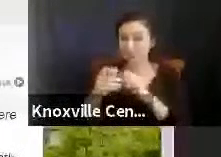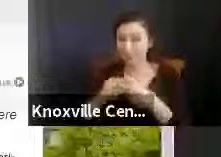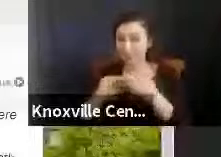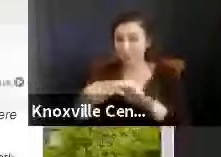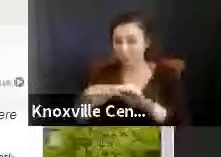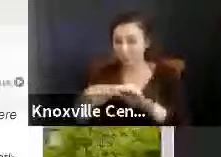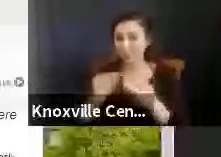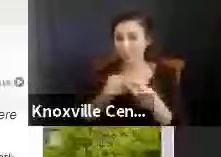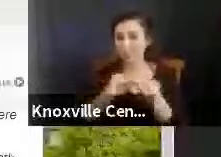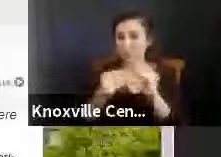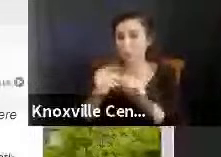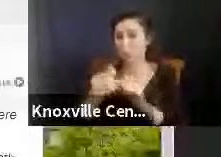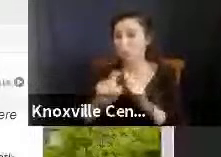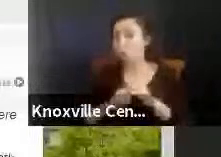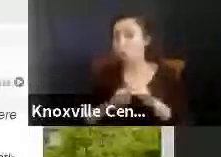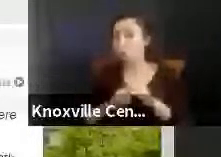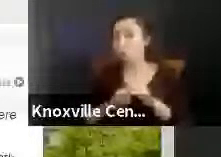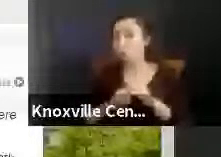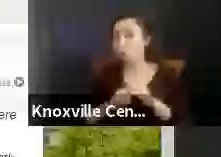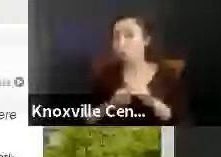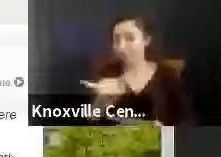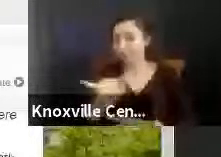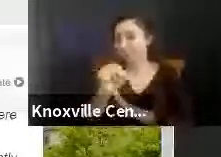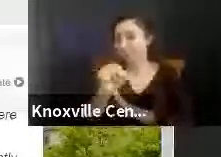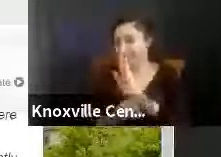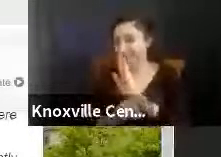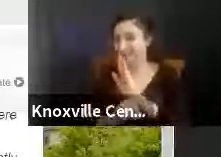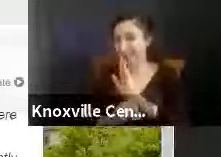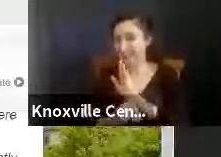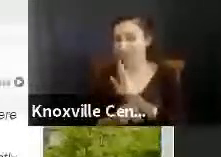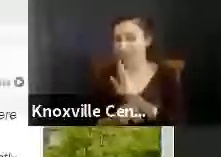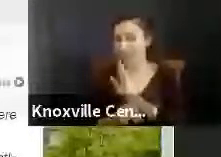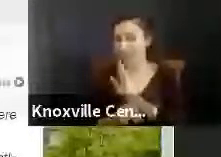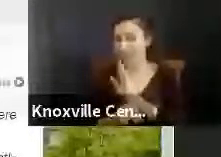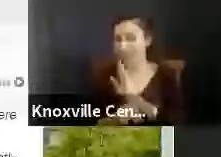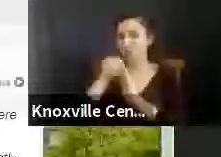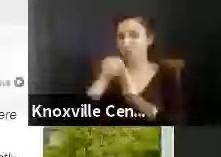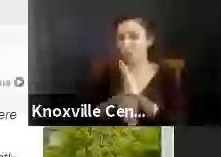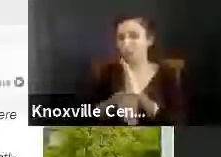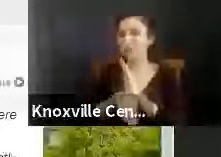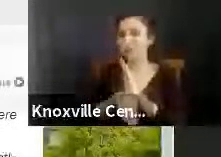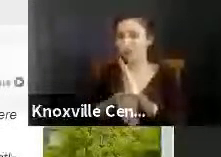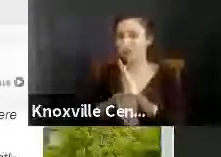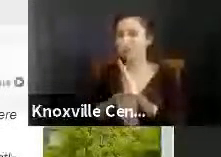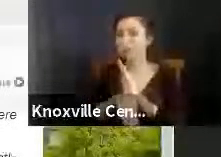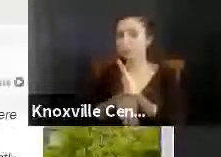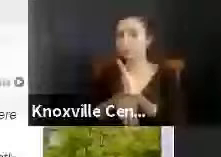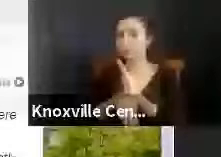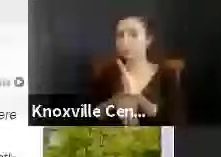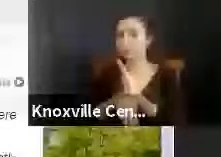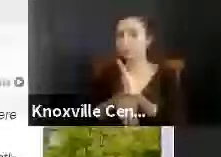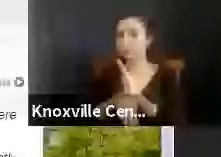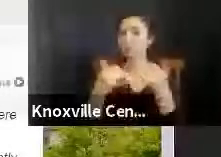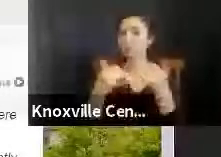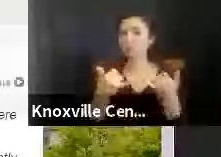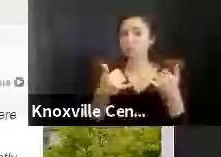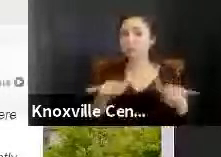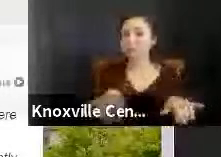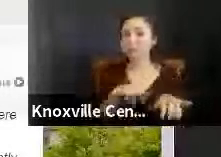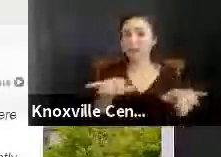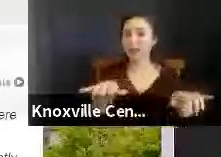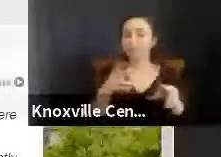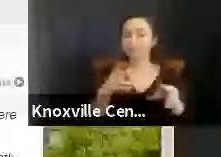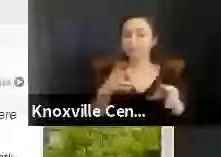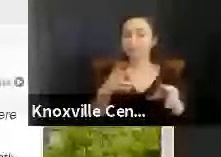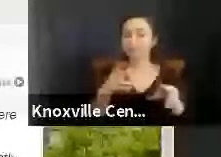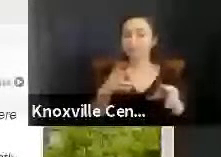looking like the state. So there's a drop off in our active cases and an increase in our inactive cases